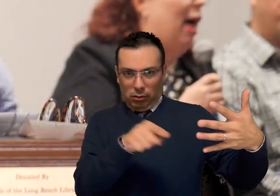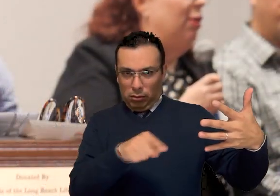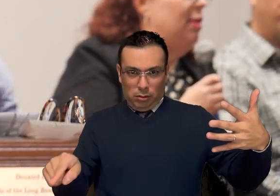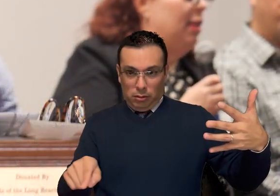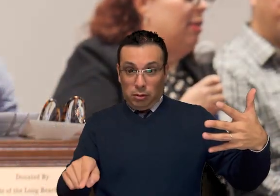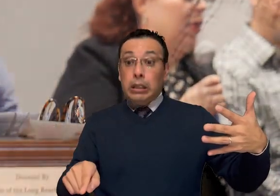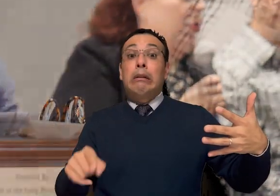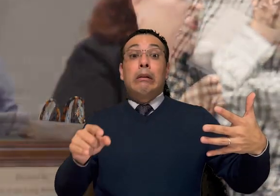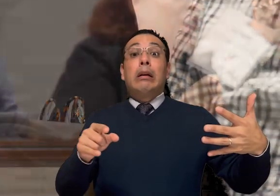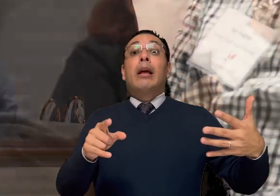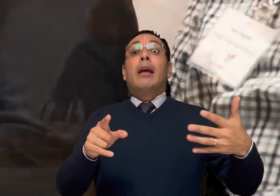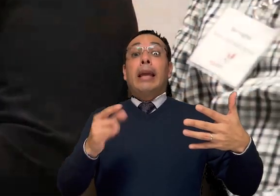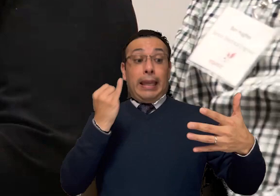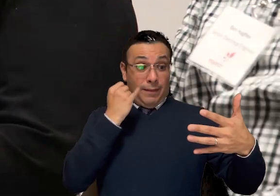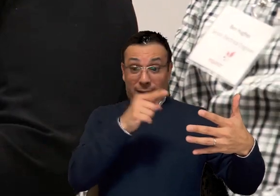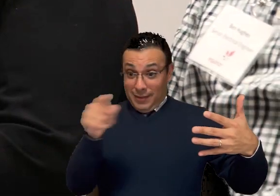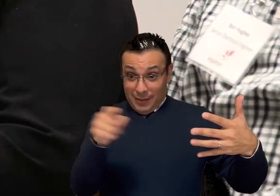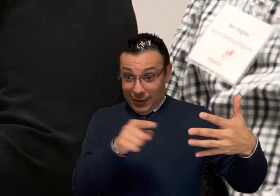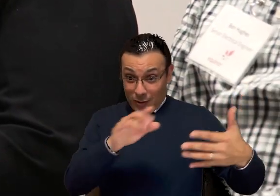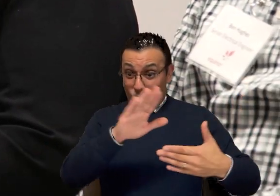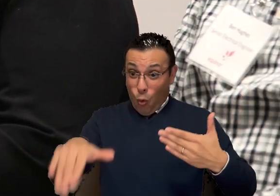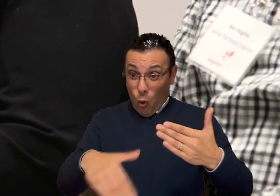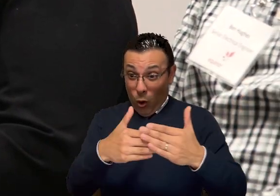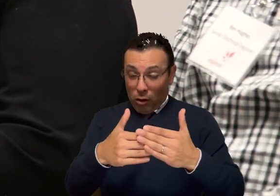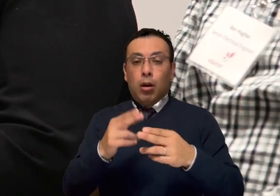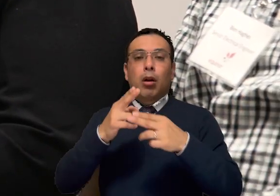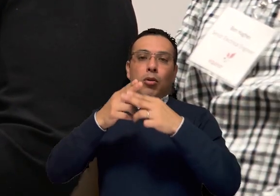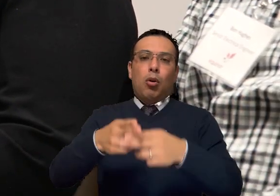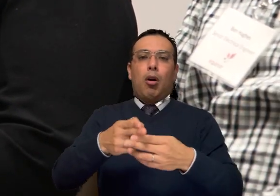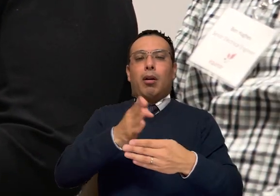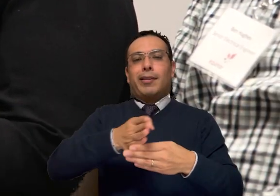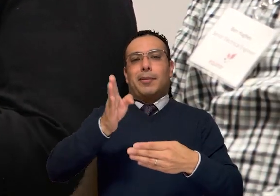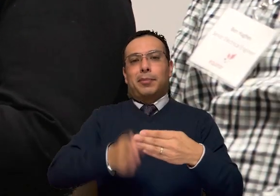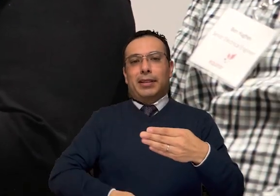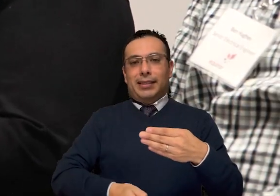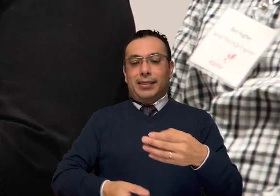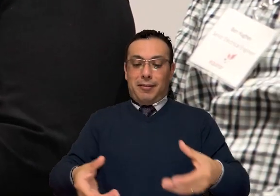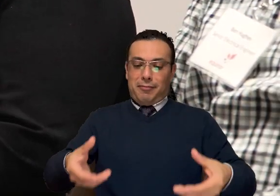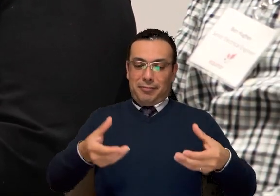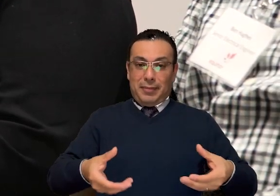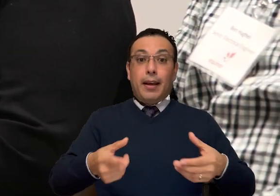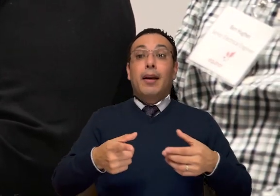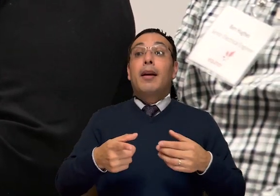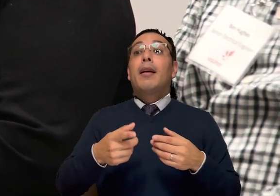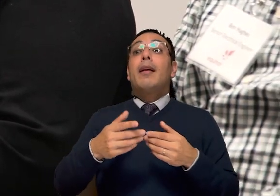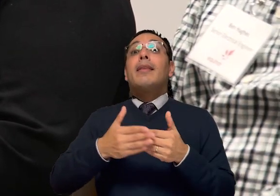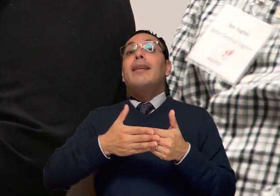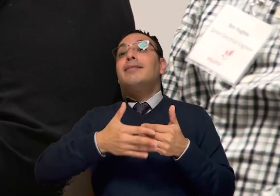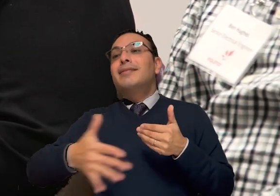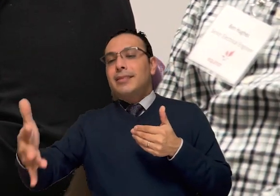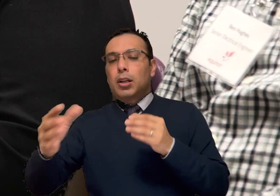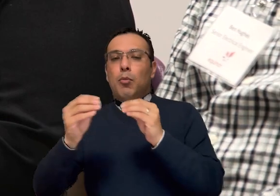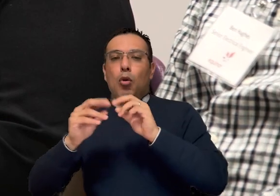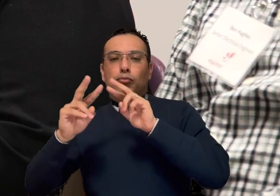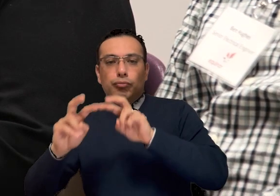in the analysis of the project and the impacts from the project are undertaken.